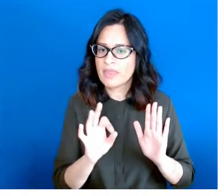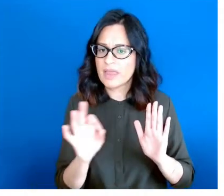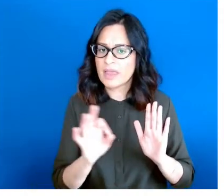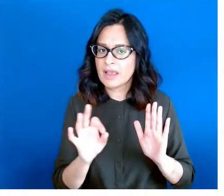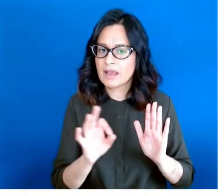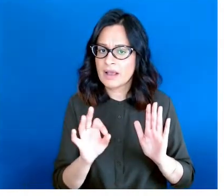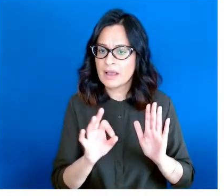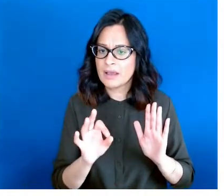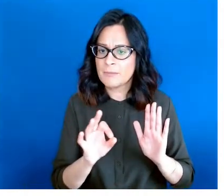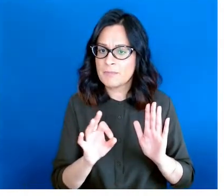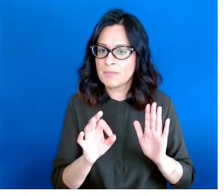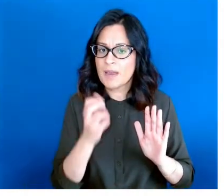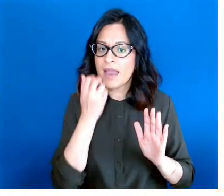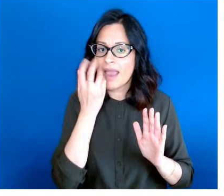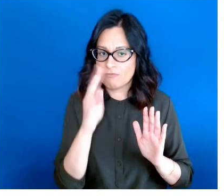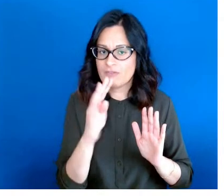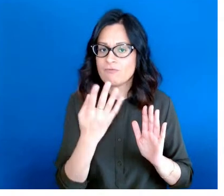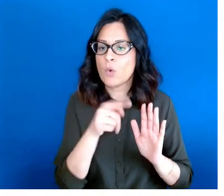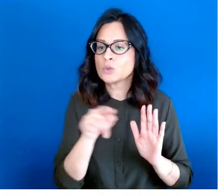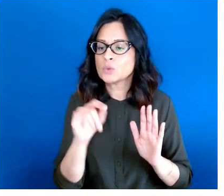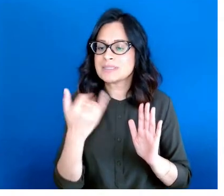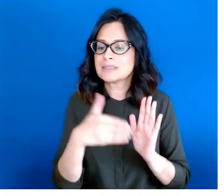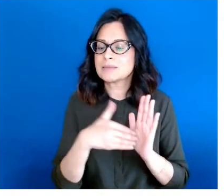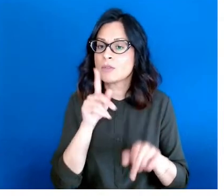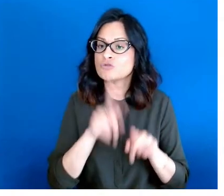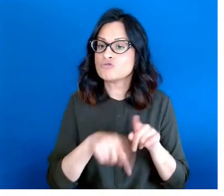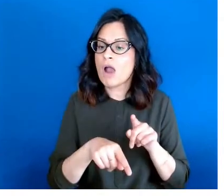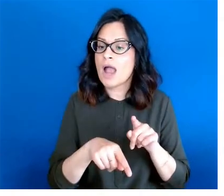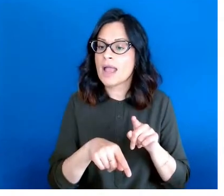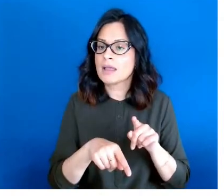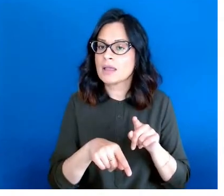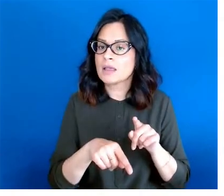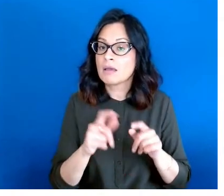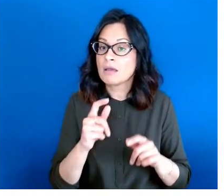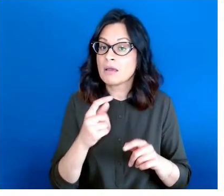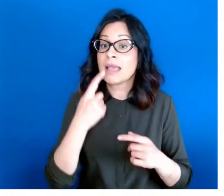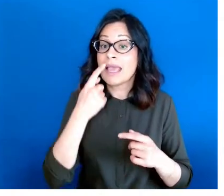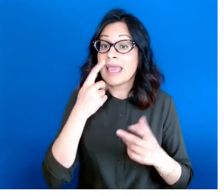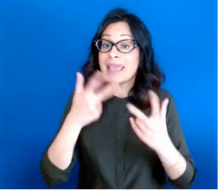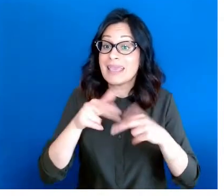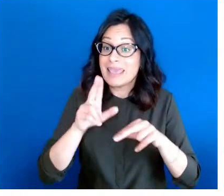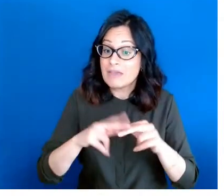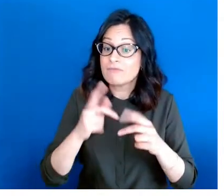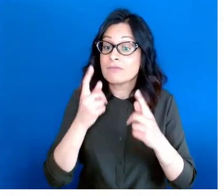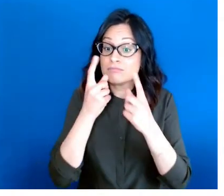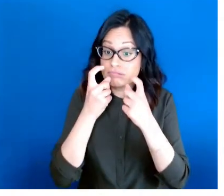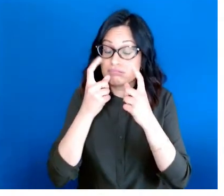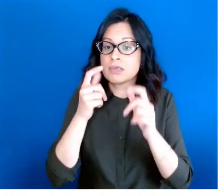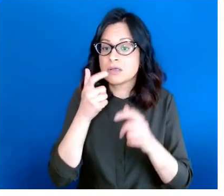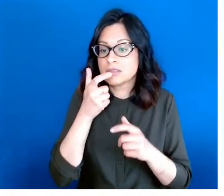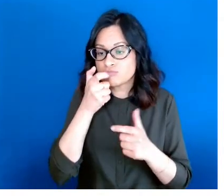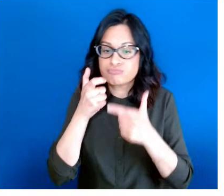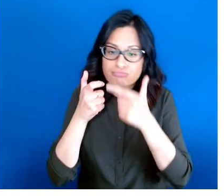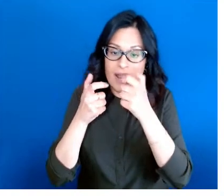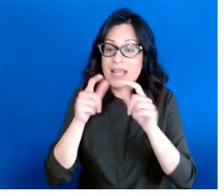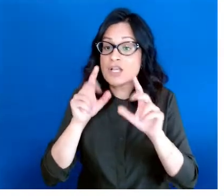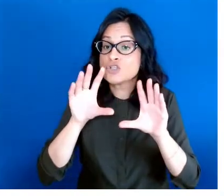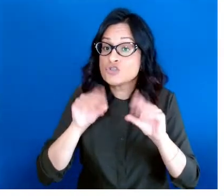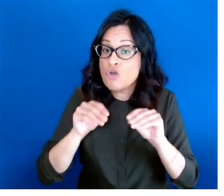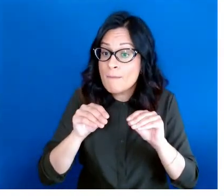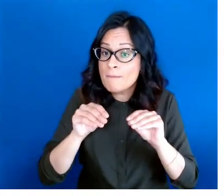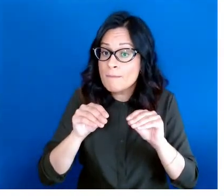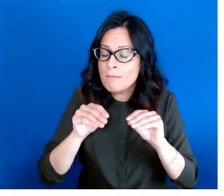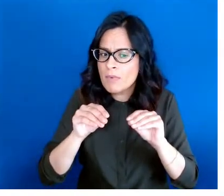months to see what happens if the nasal spray is stopped. But if they quickly develop